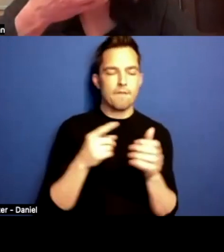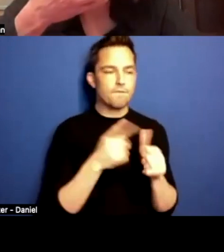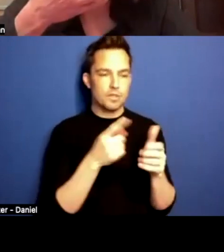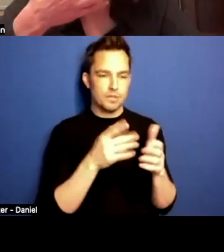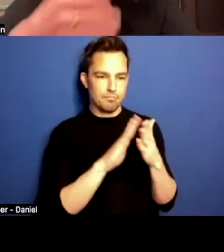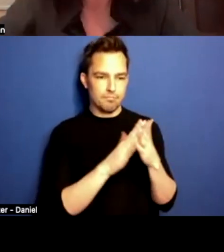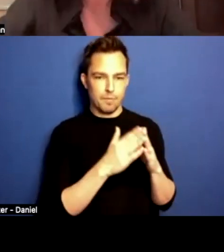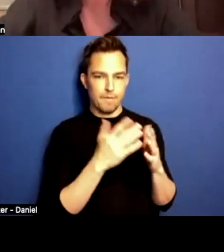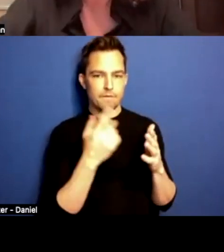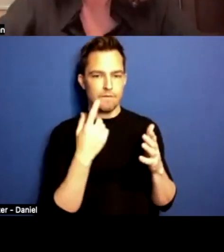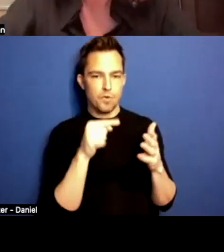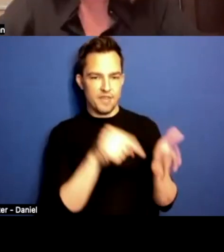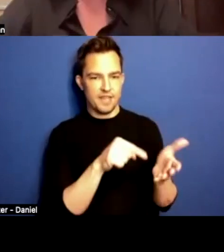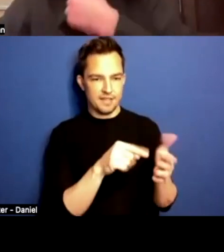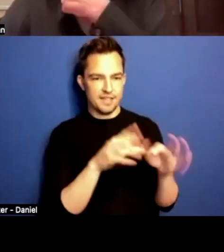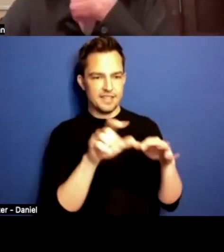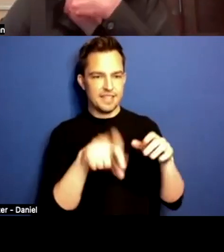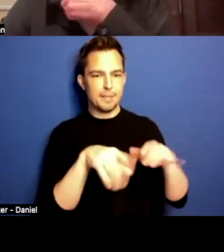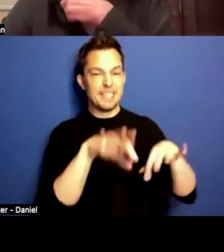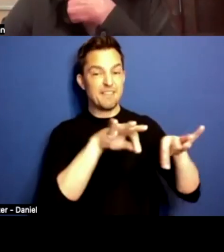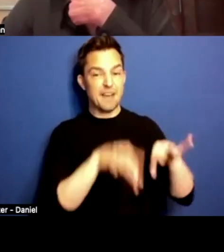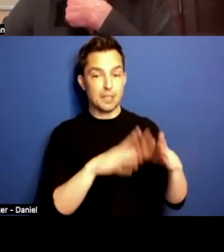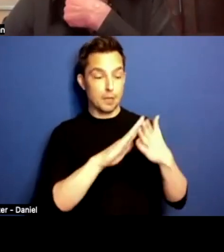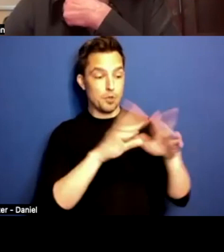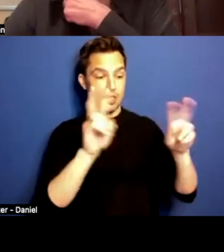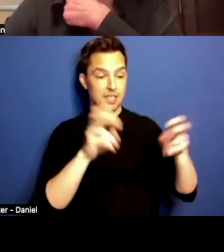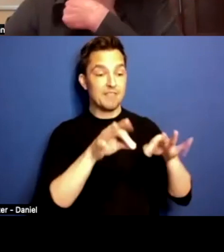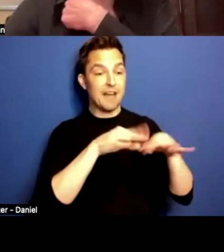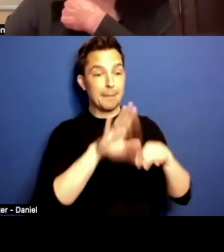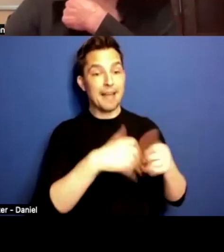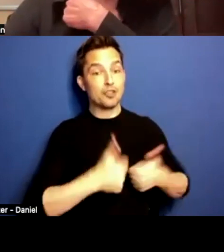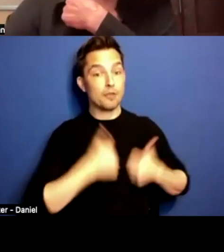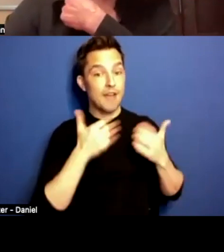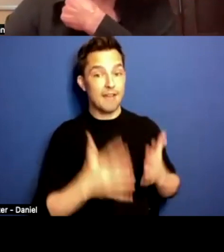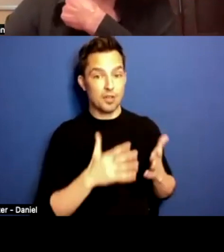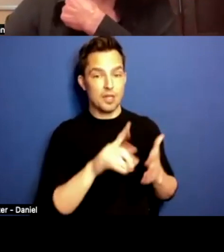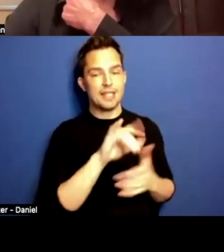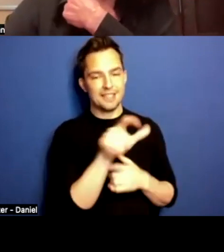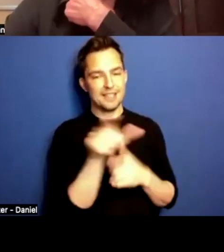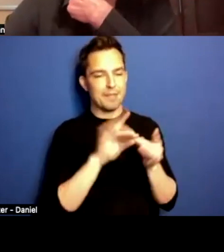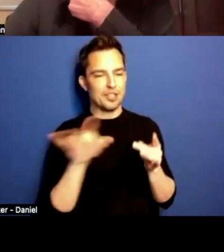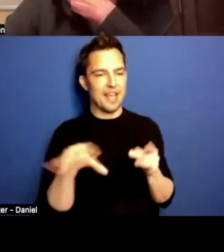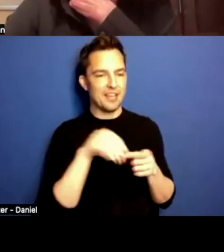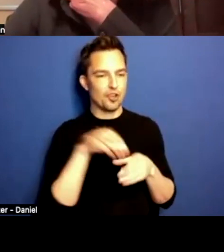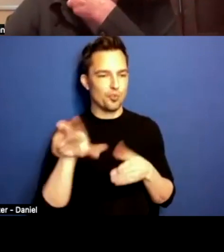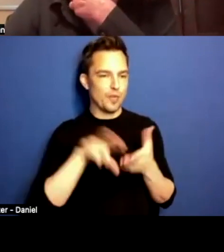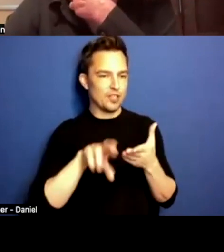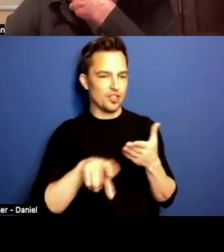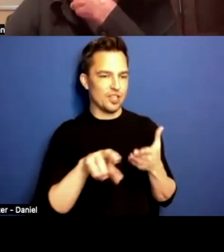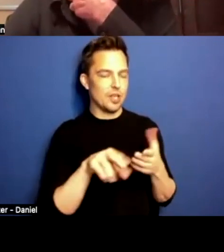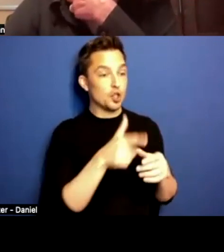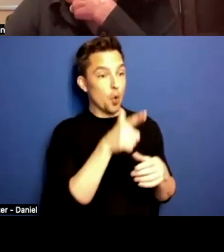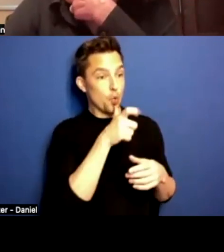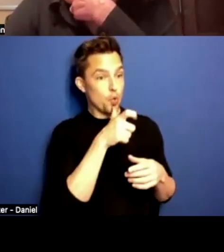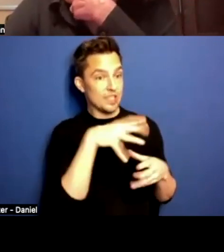survivor needs to be defined by the survivor. And I think, Lisa, your research talked about that in some really important ways. So who is